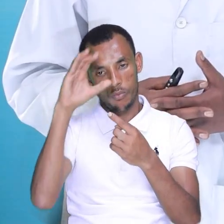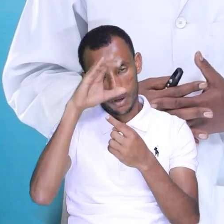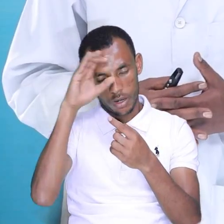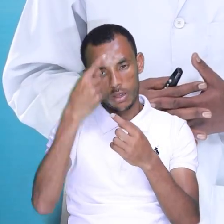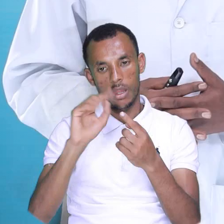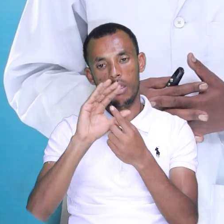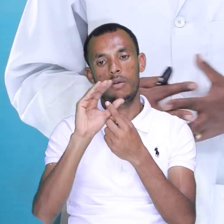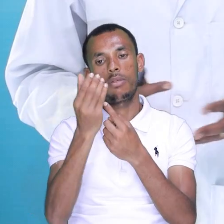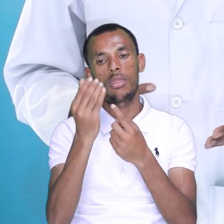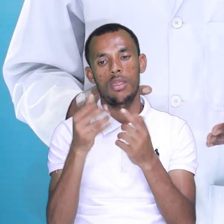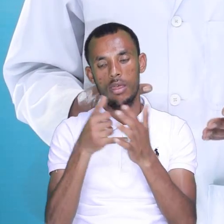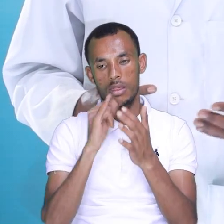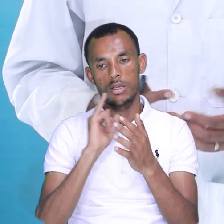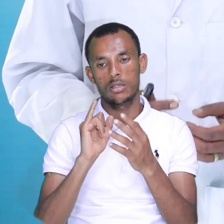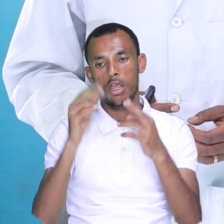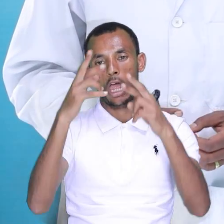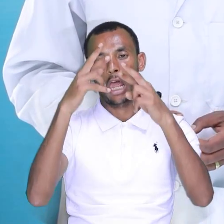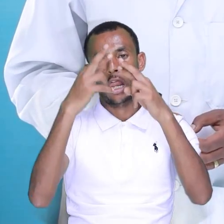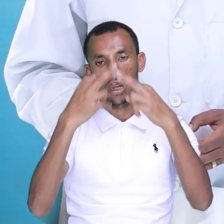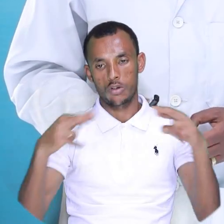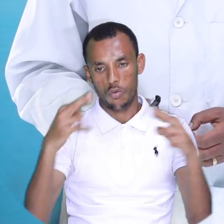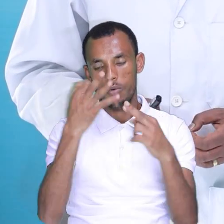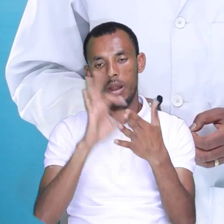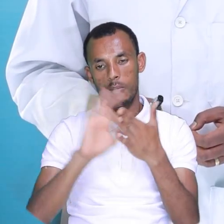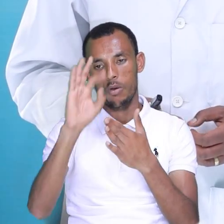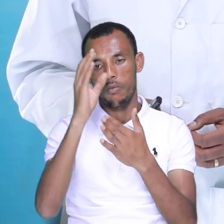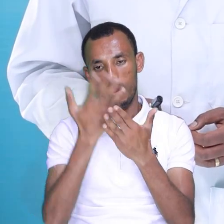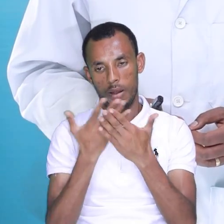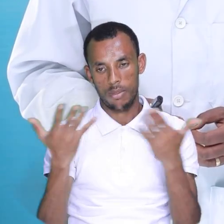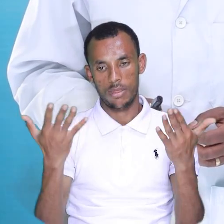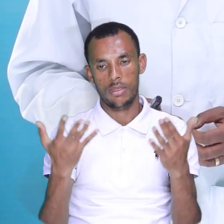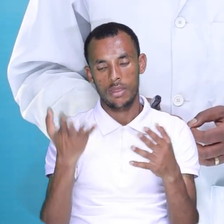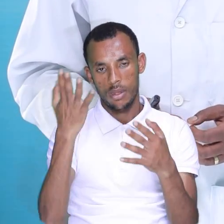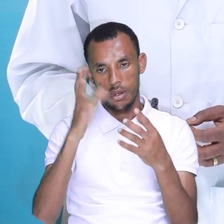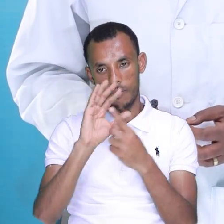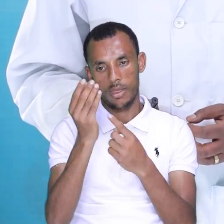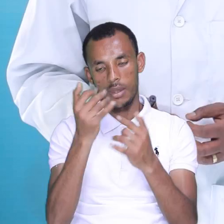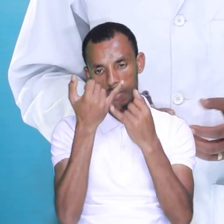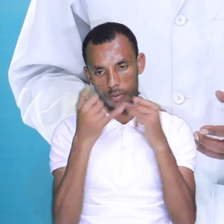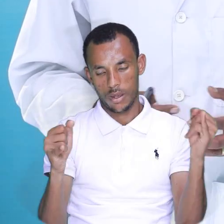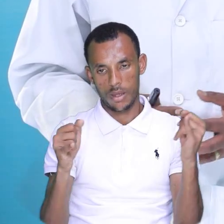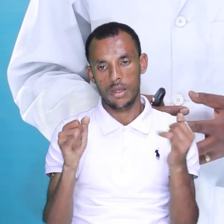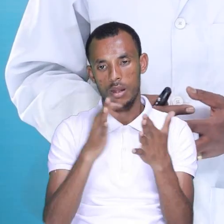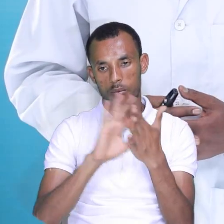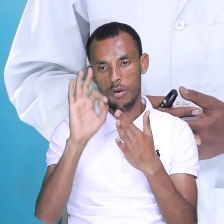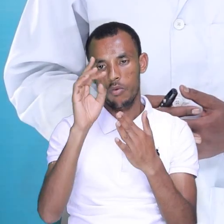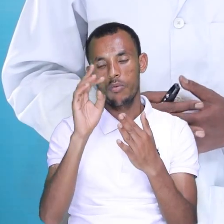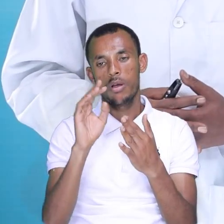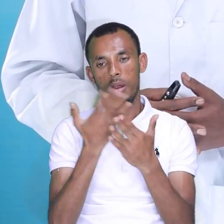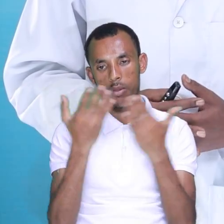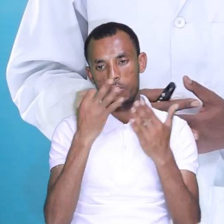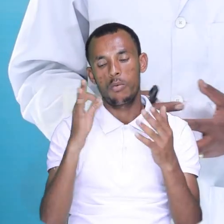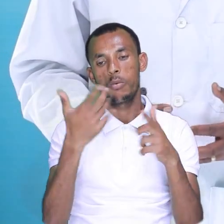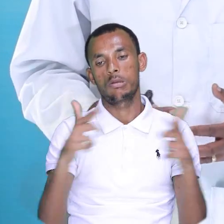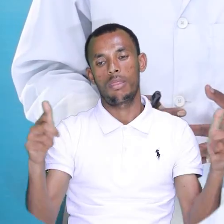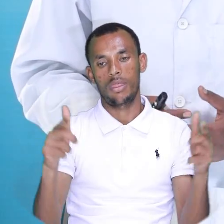an event? It is the ratio of number of elements of the event divided by number of elements of